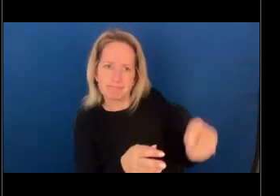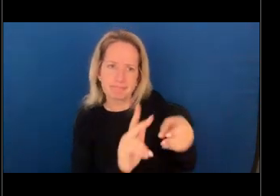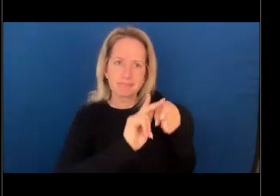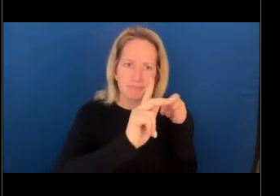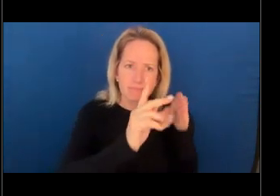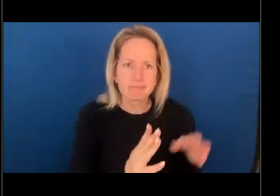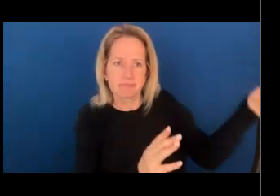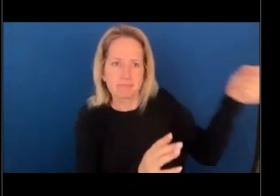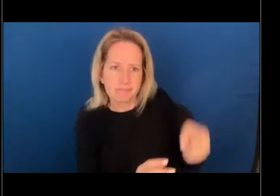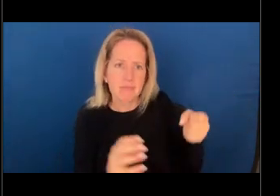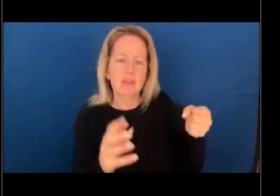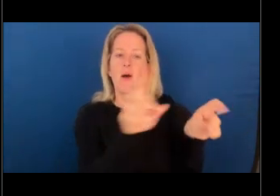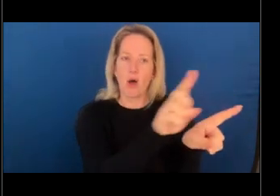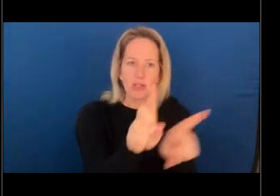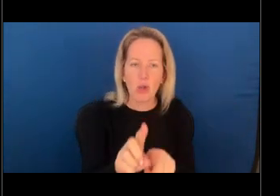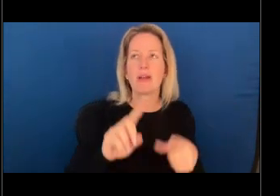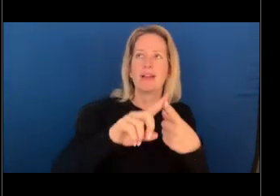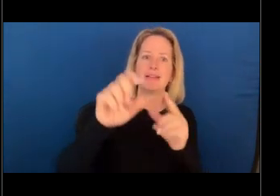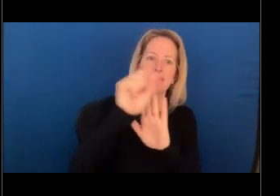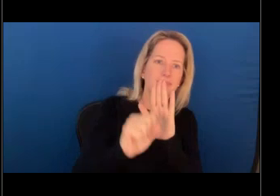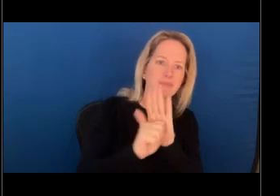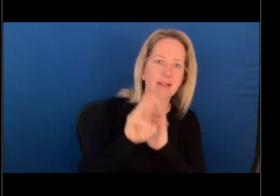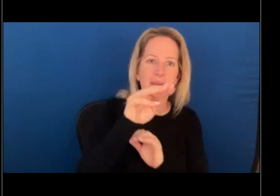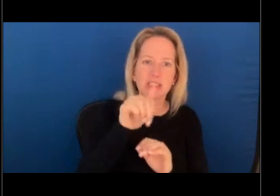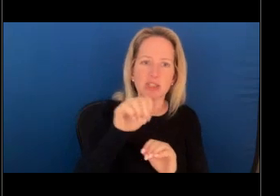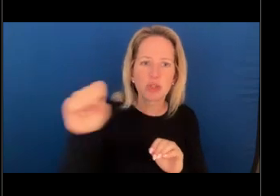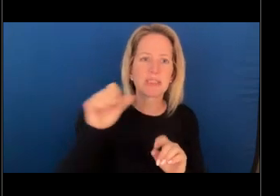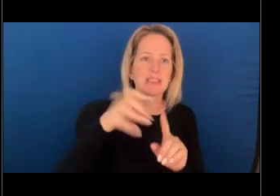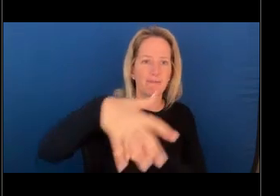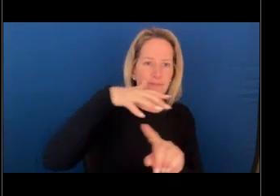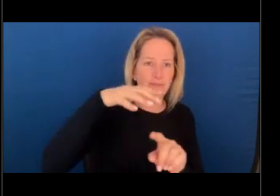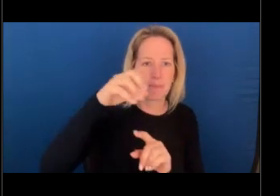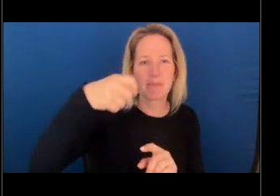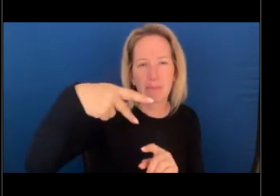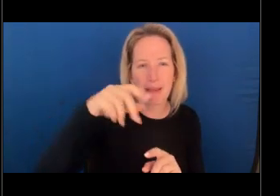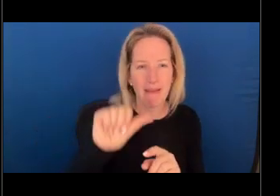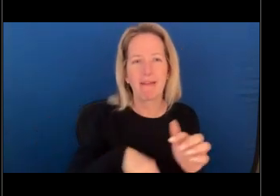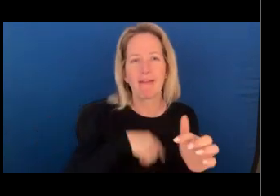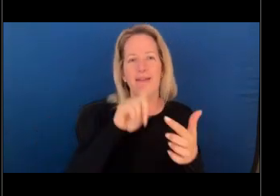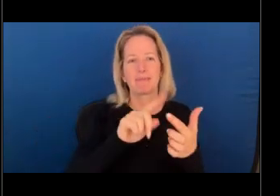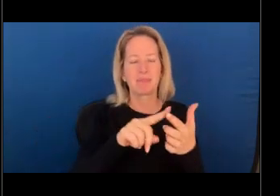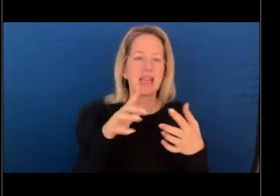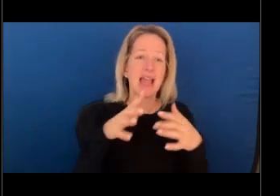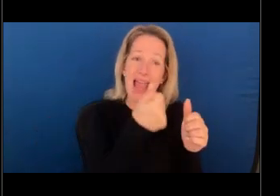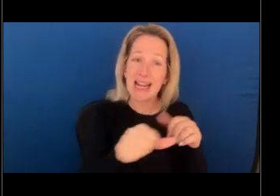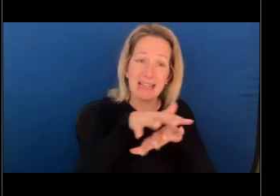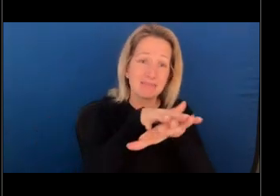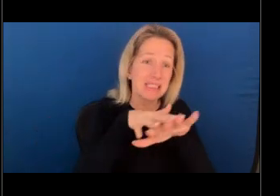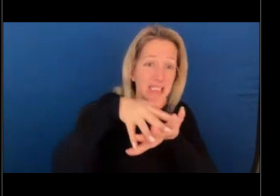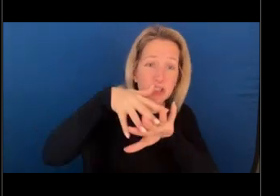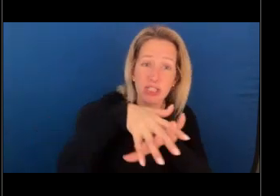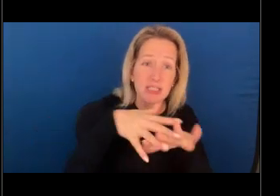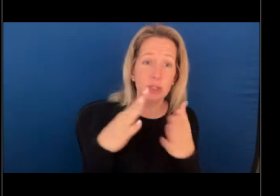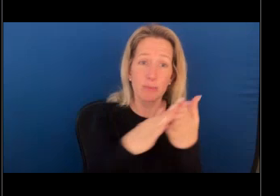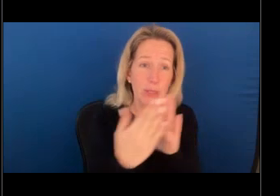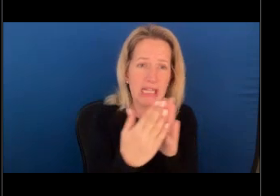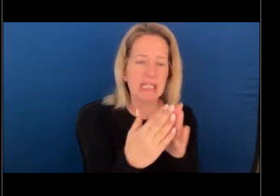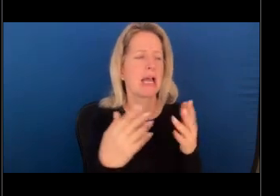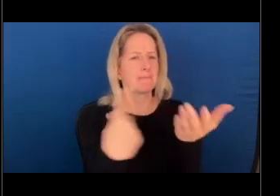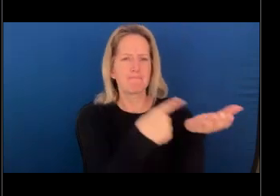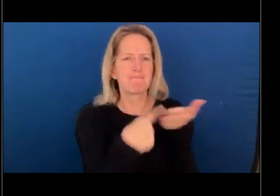management agencies, the Massachusetts Environmental Police, also indigenous communities, and have that discussion of why do